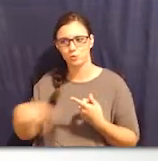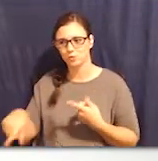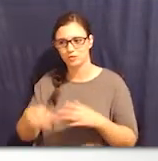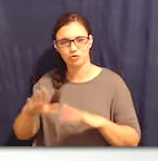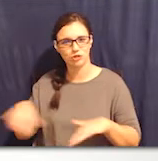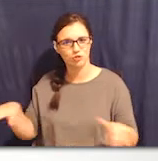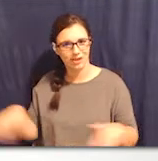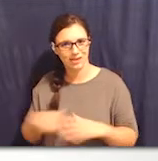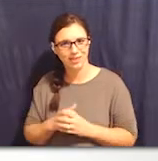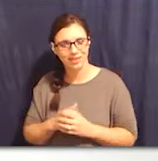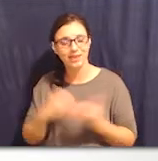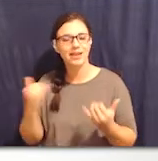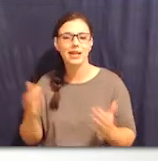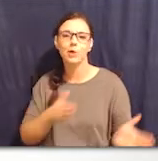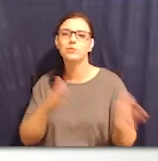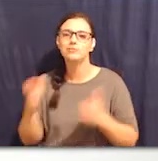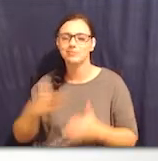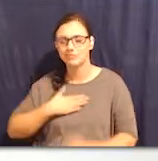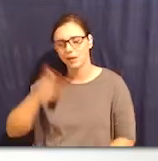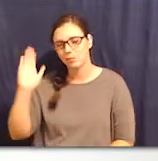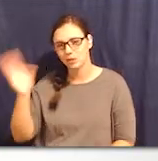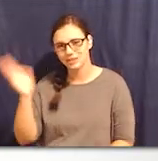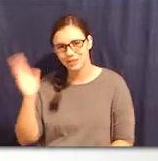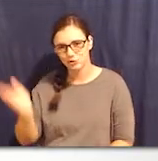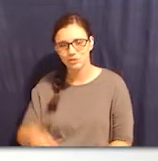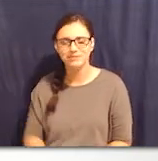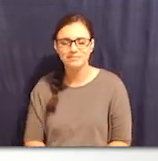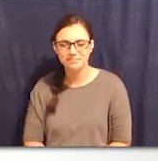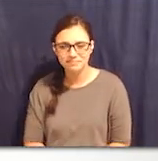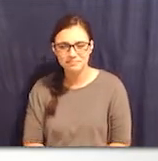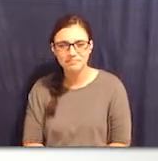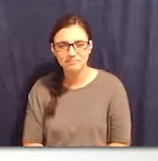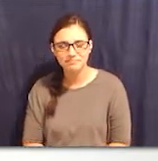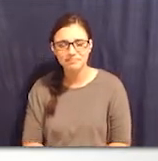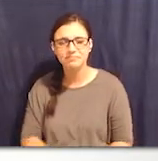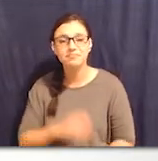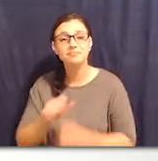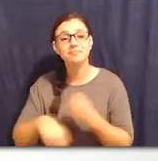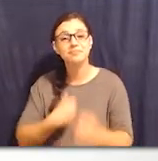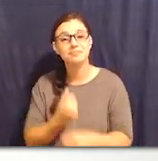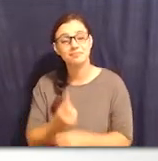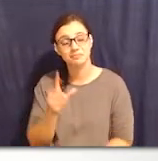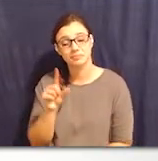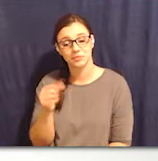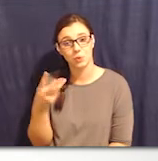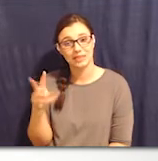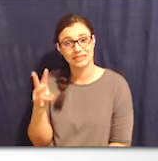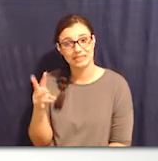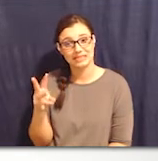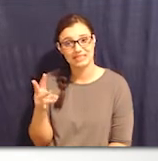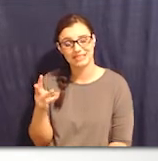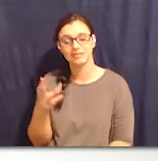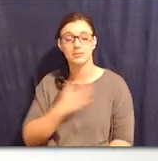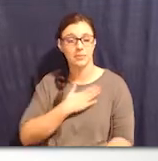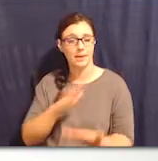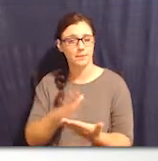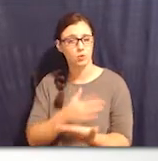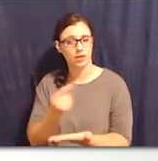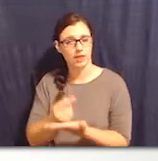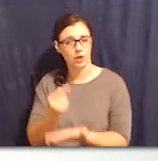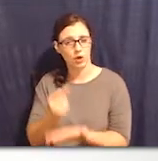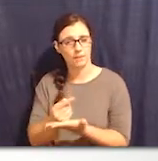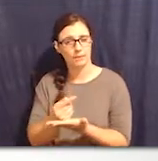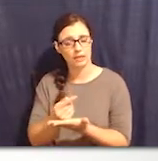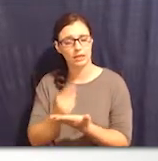to your children. And now, moving on to my presentation. In